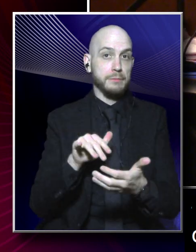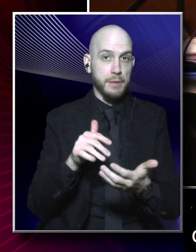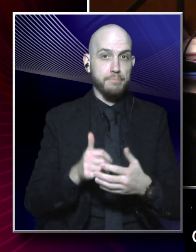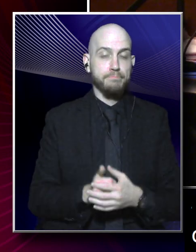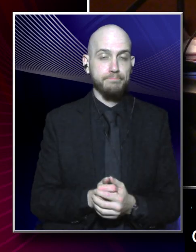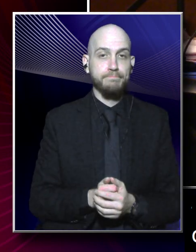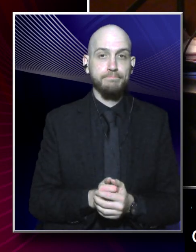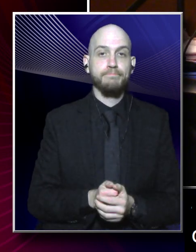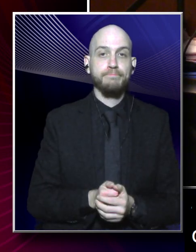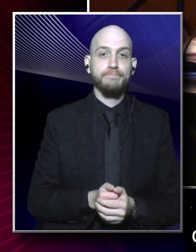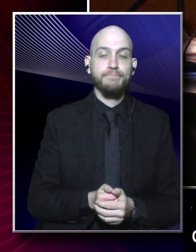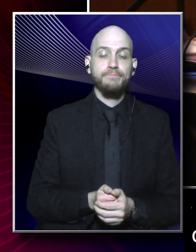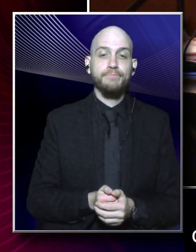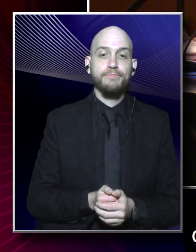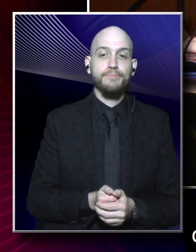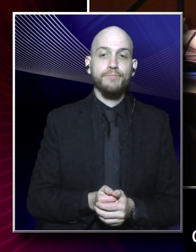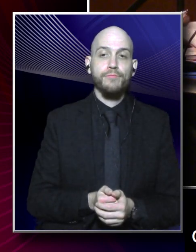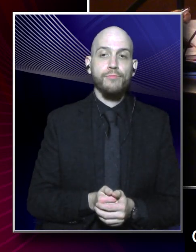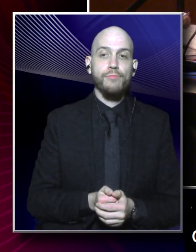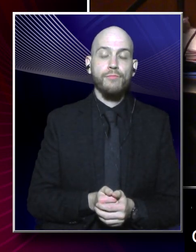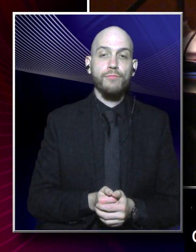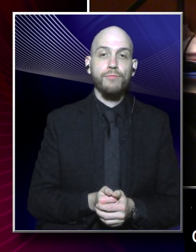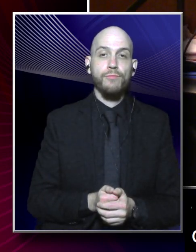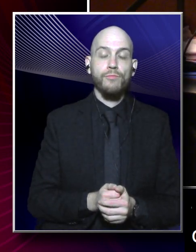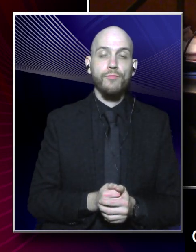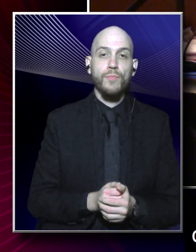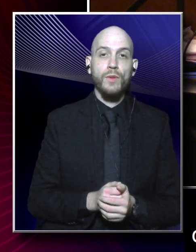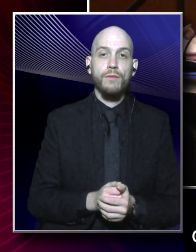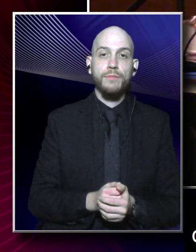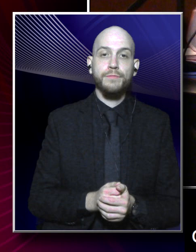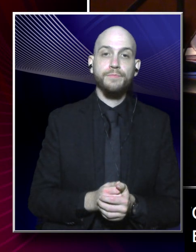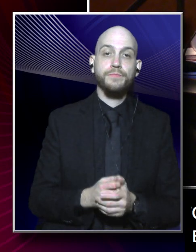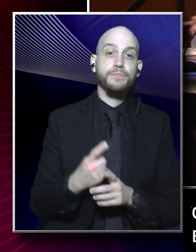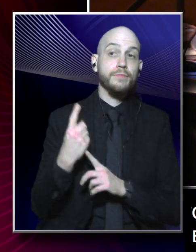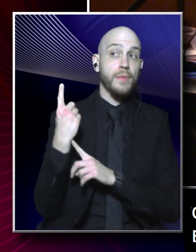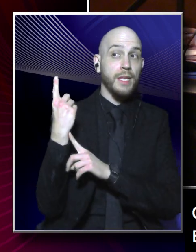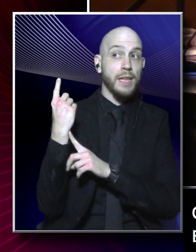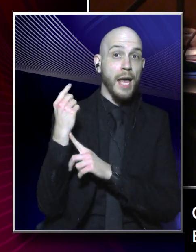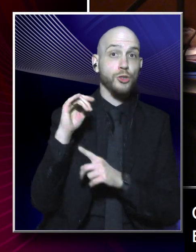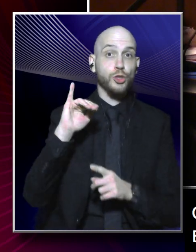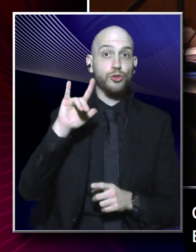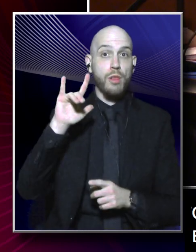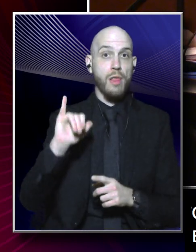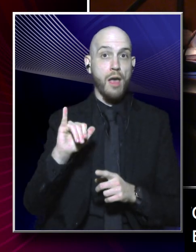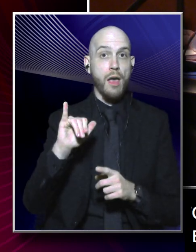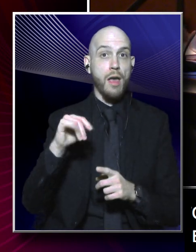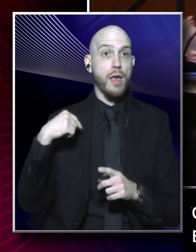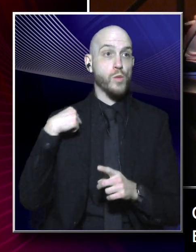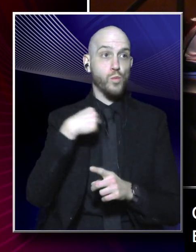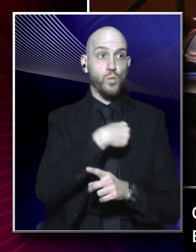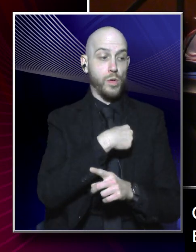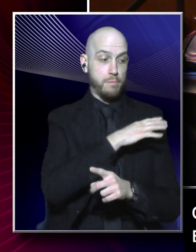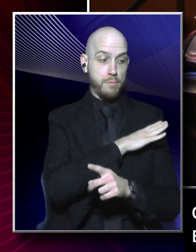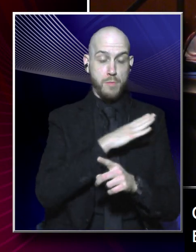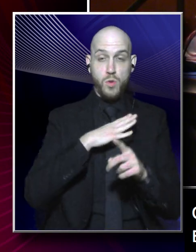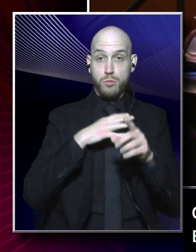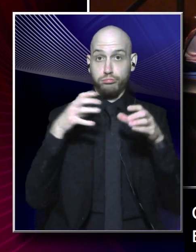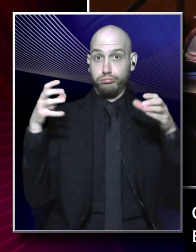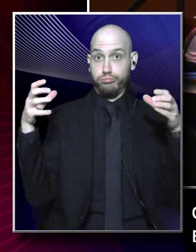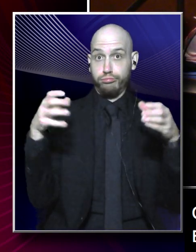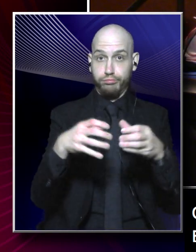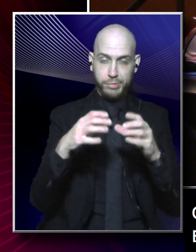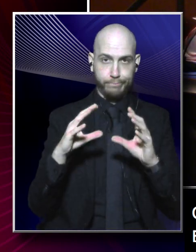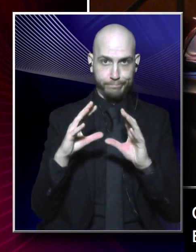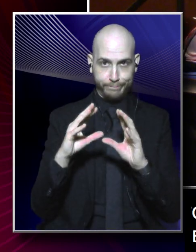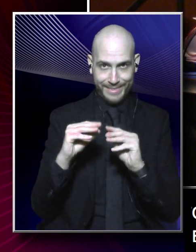Last July, we, the board, had a meeting, a work study session, and we spent a lot